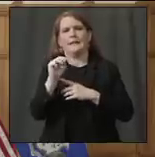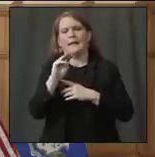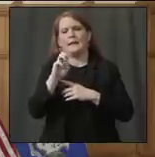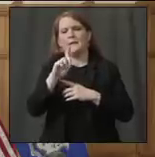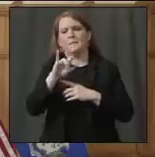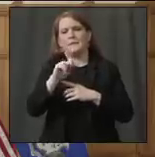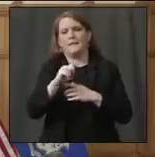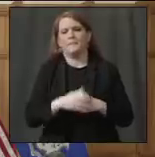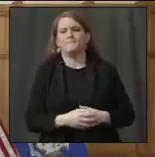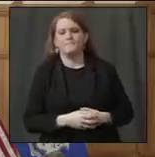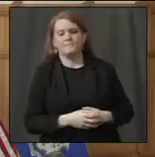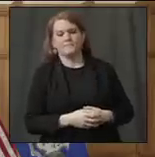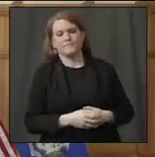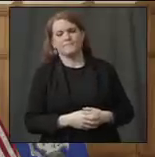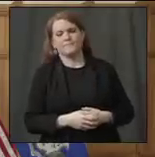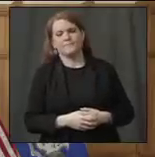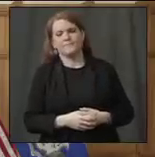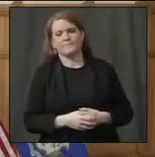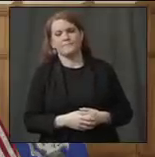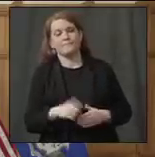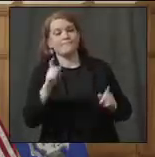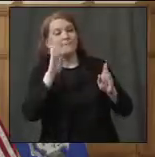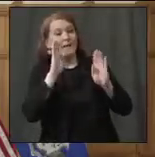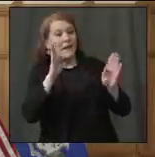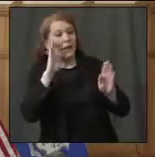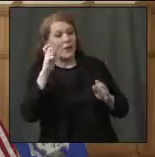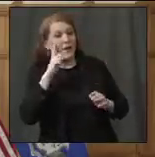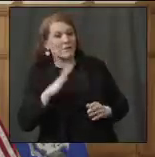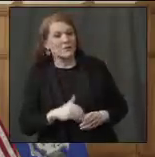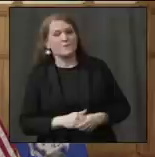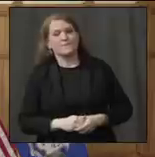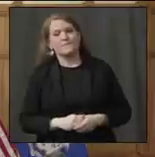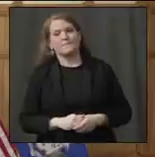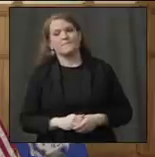Thanks, Max. Hi, Governor. Ken.